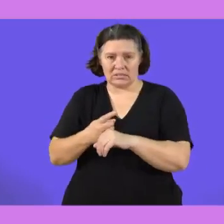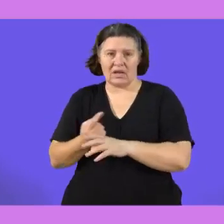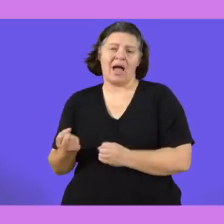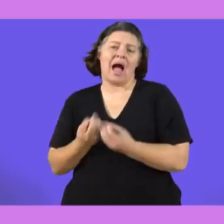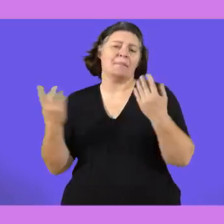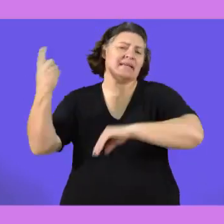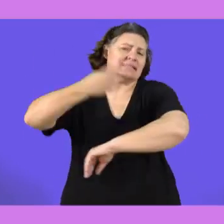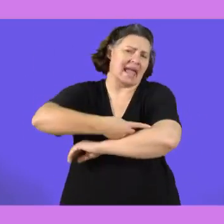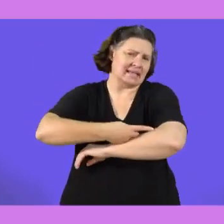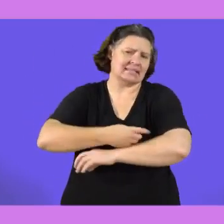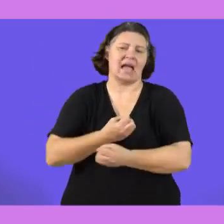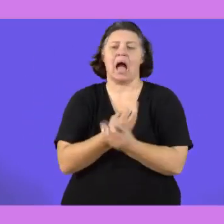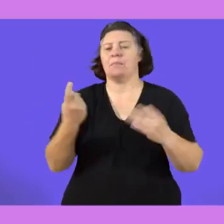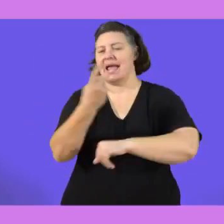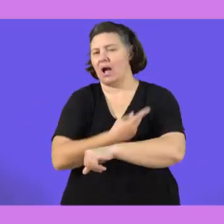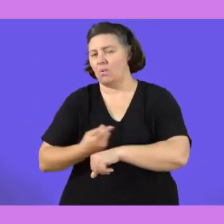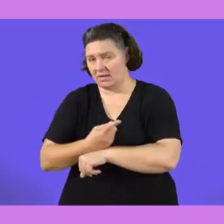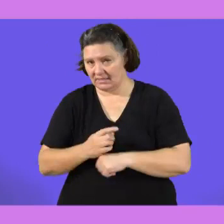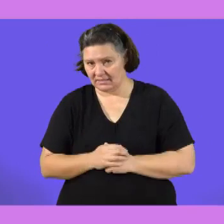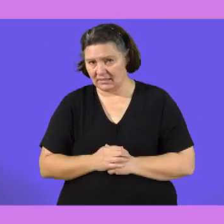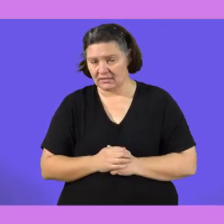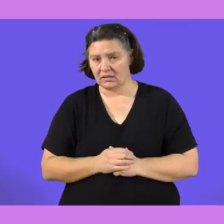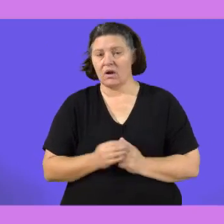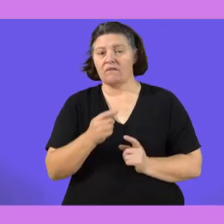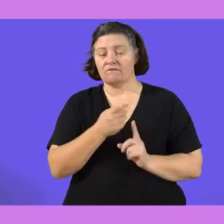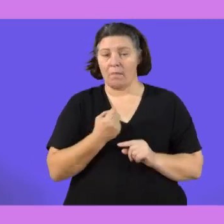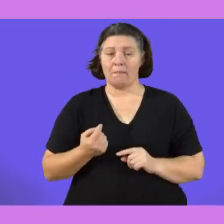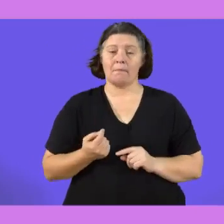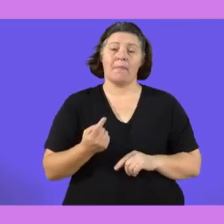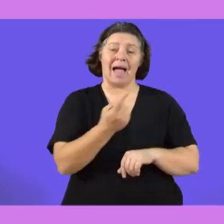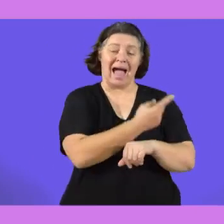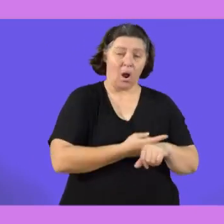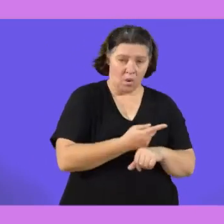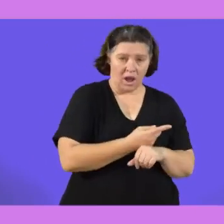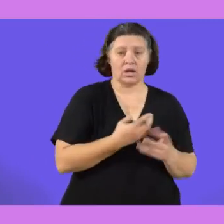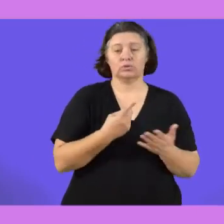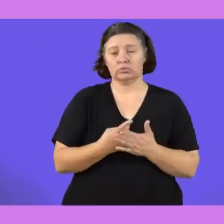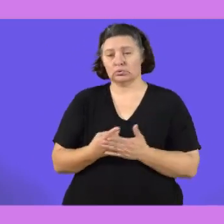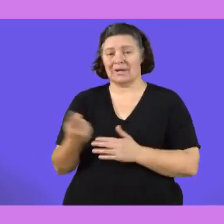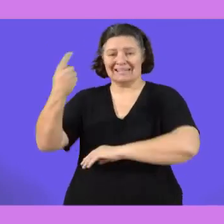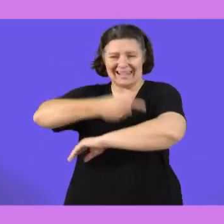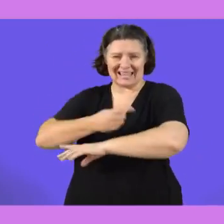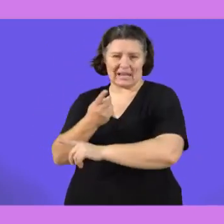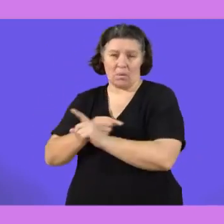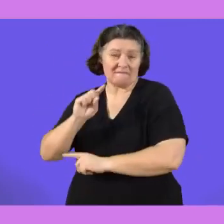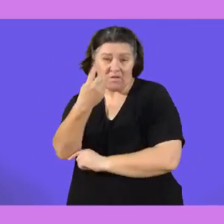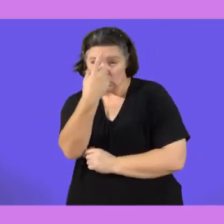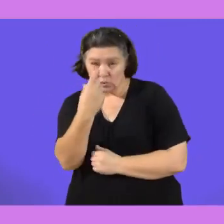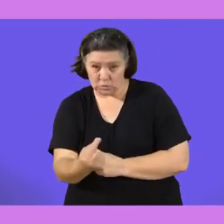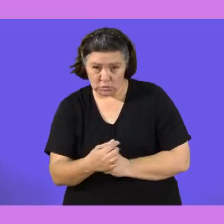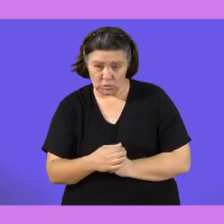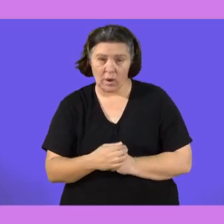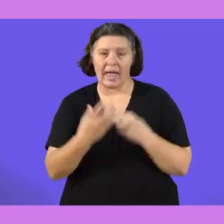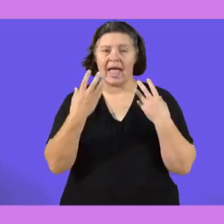days and hours. All right, so now we're going to go from hours to days and hours. So what should we do first? I